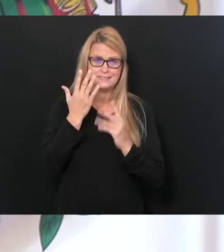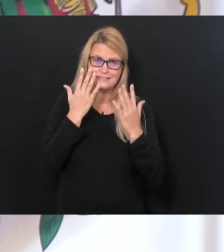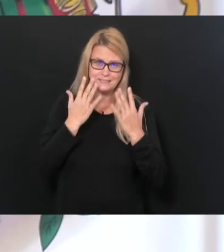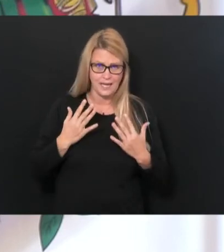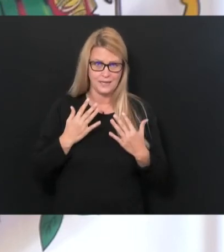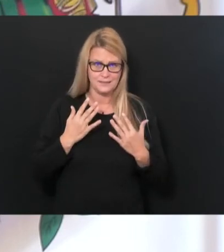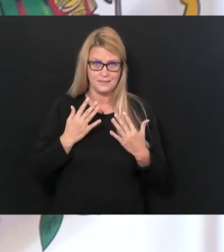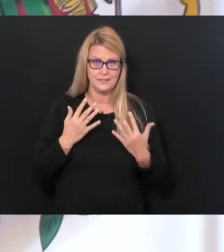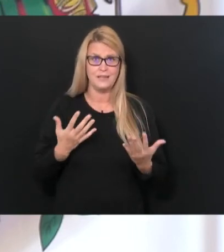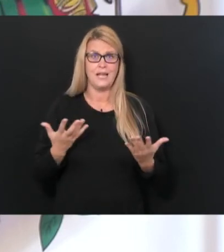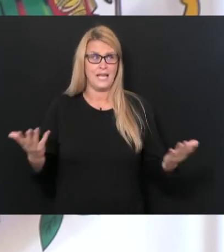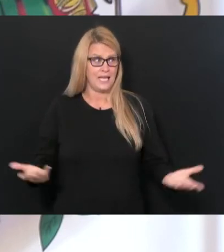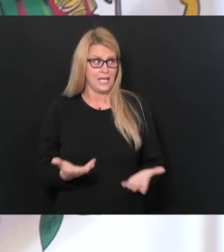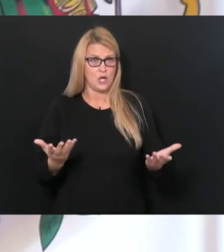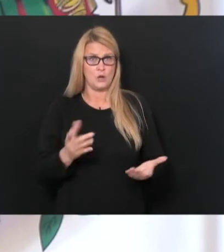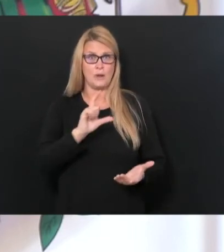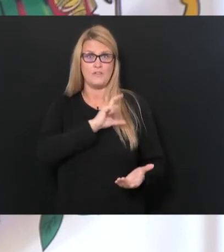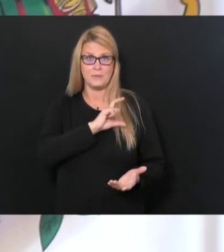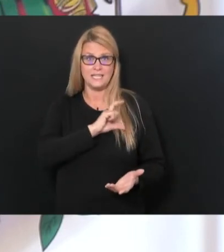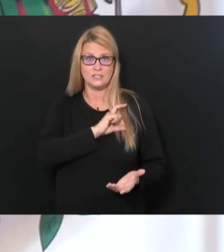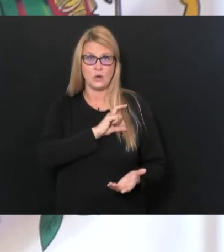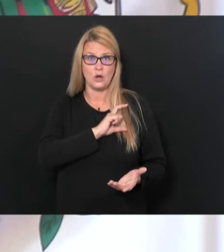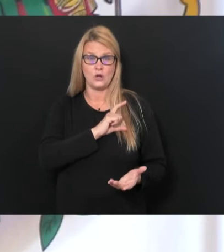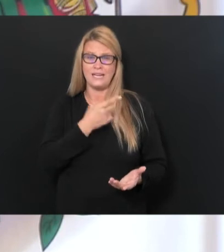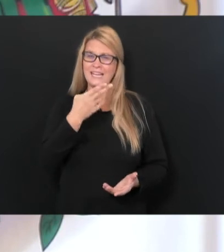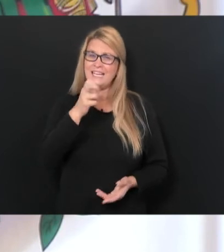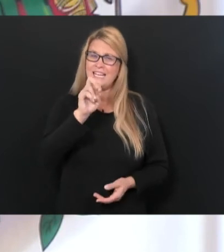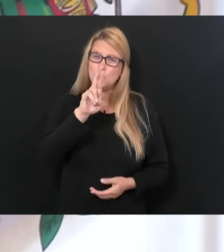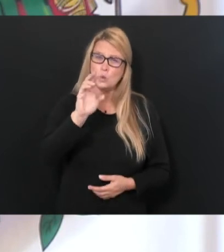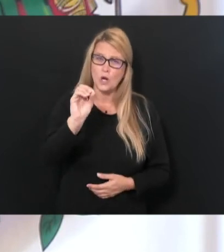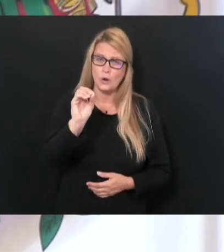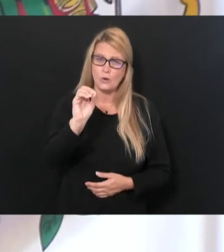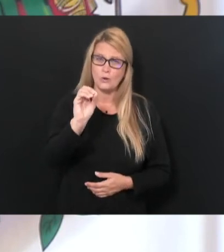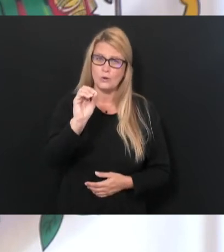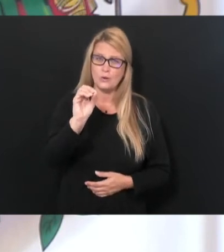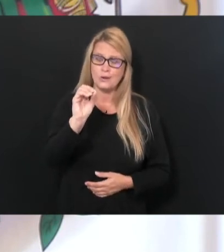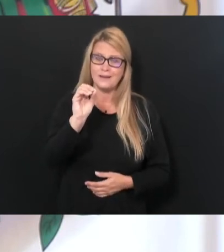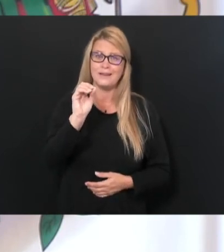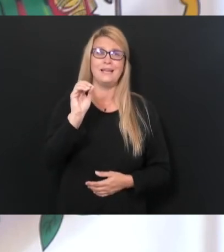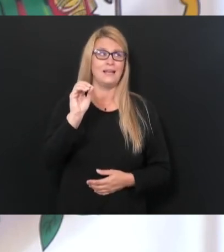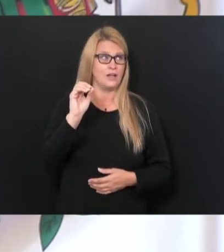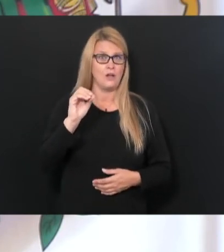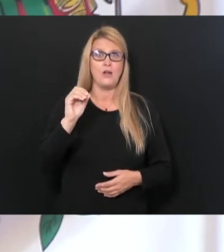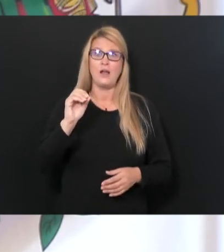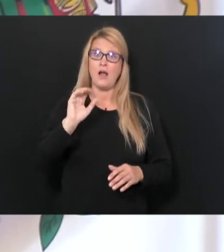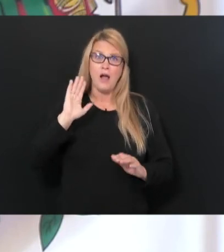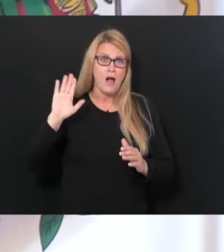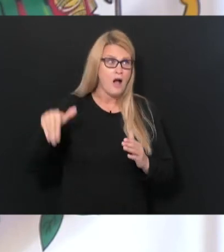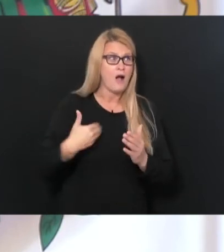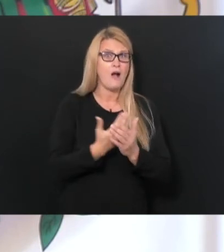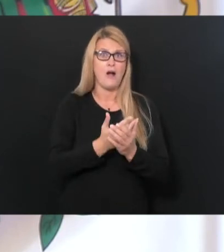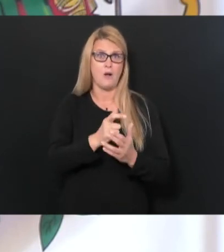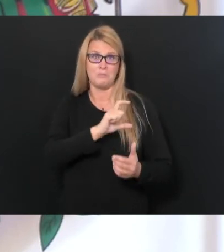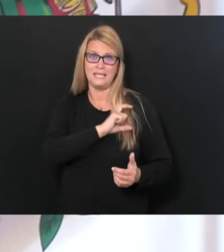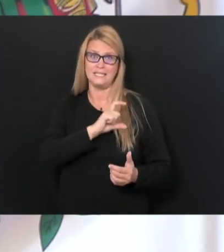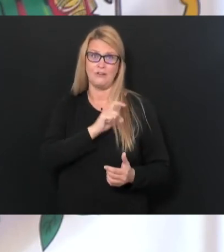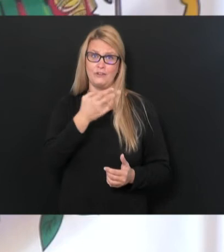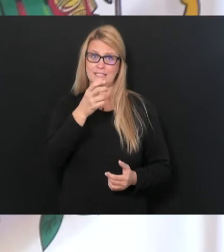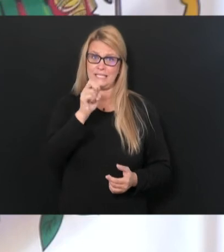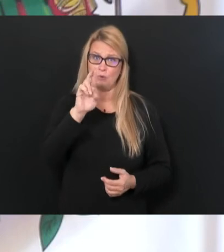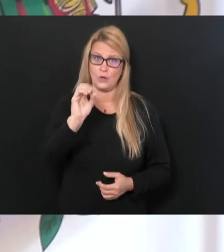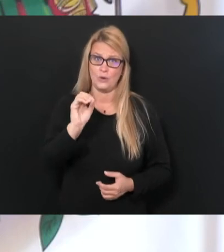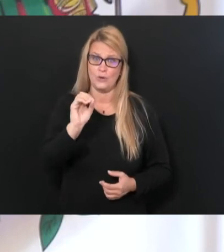Here we have a police officer that is a hero in every way, as all of our police officers are, and